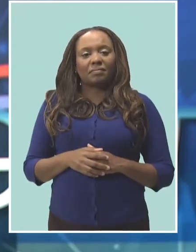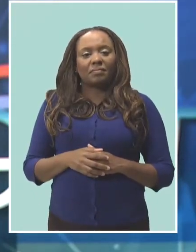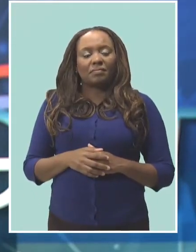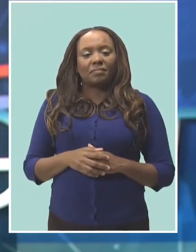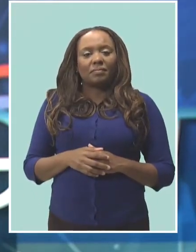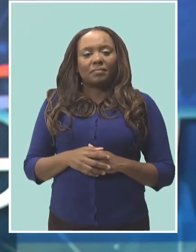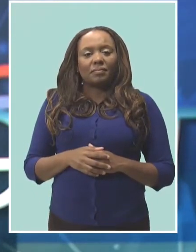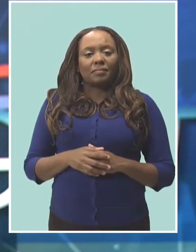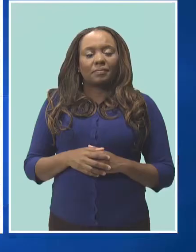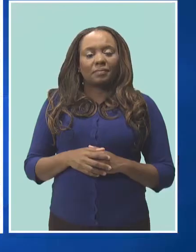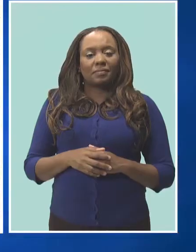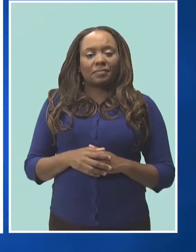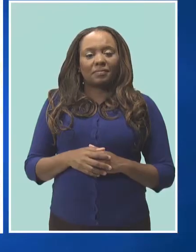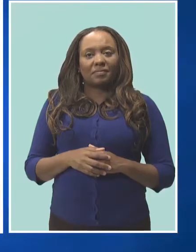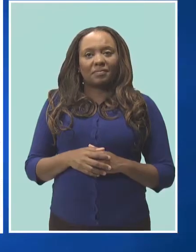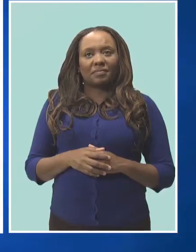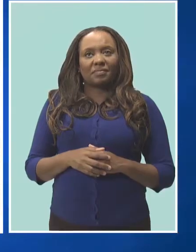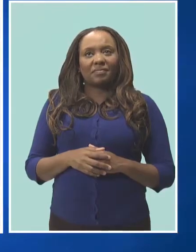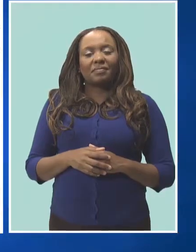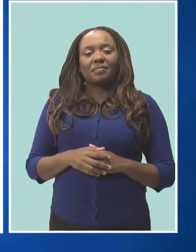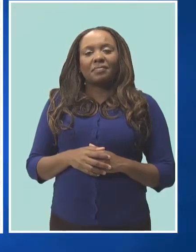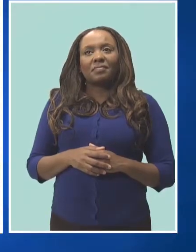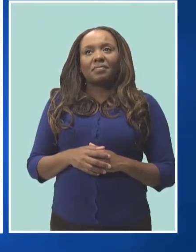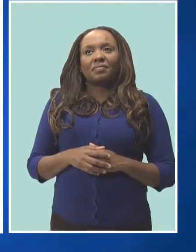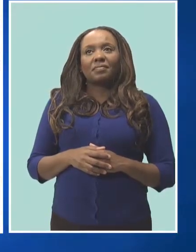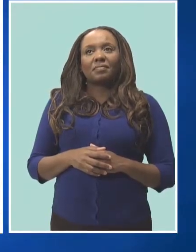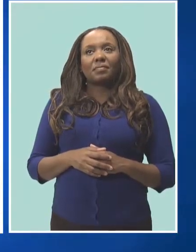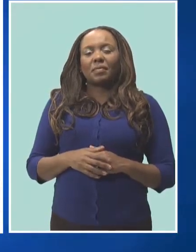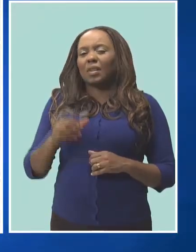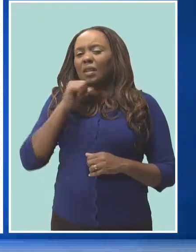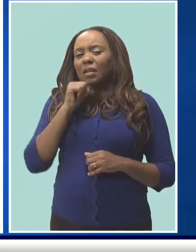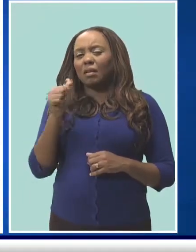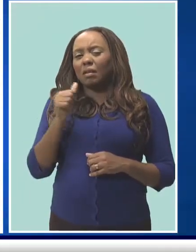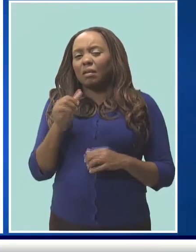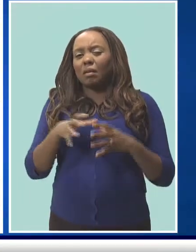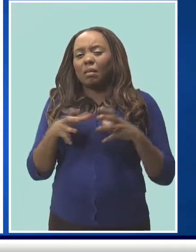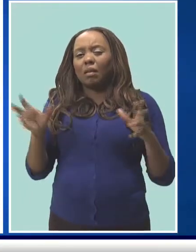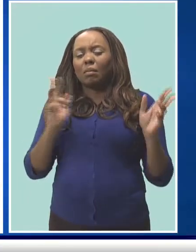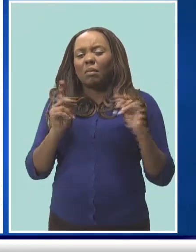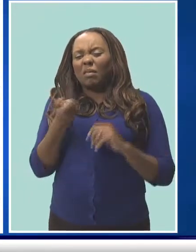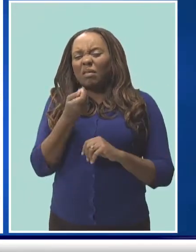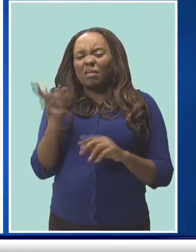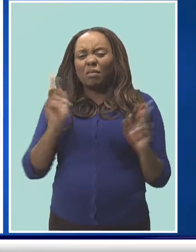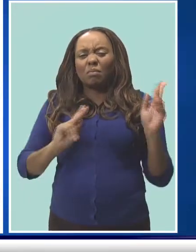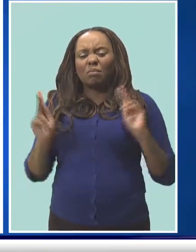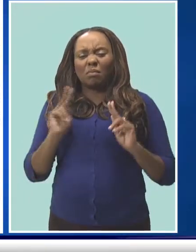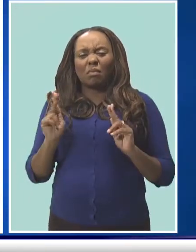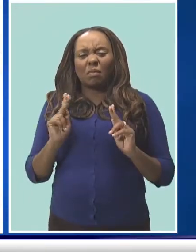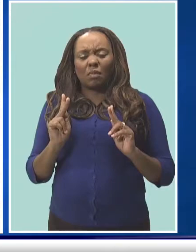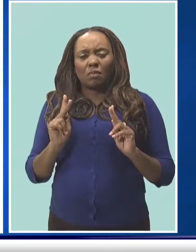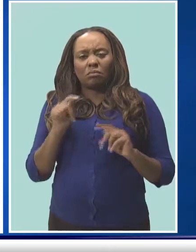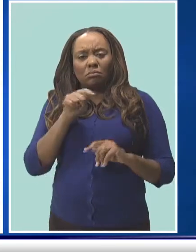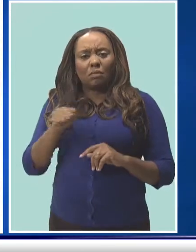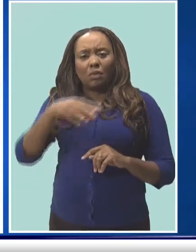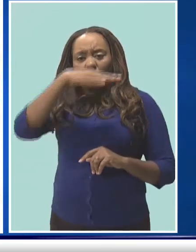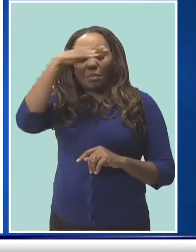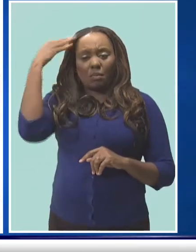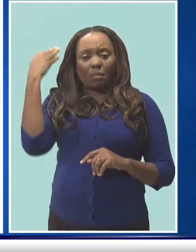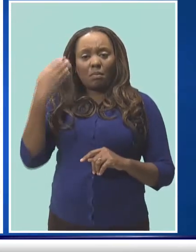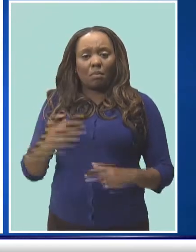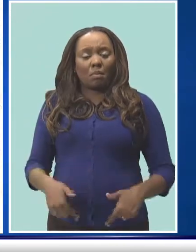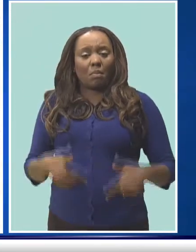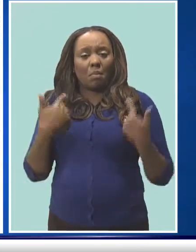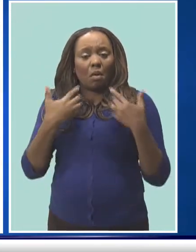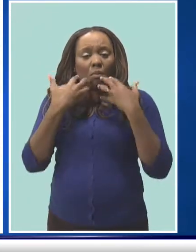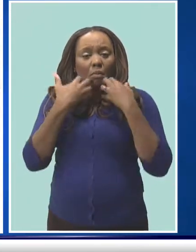report. There was a noticeable decline in the number of supporters at the second Black Lives Matter protest held